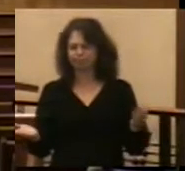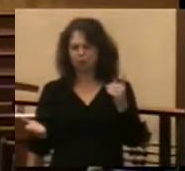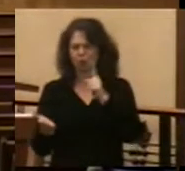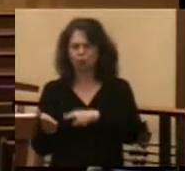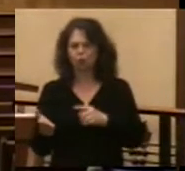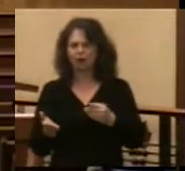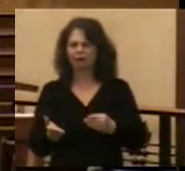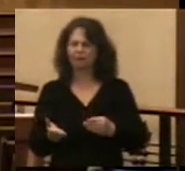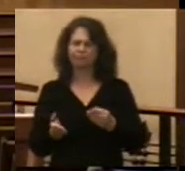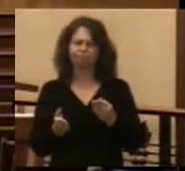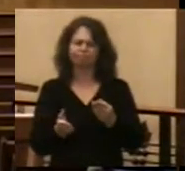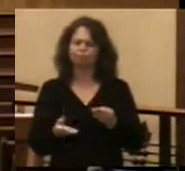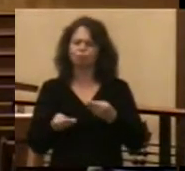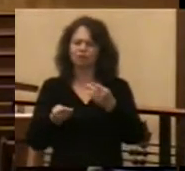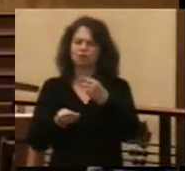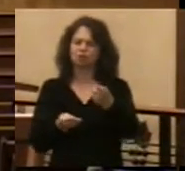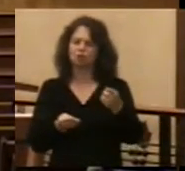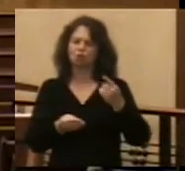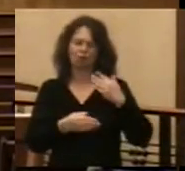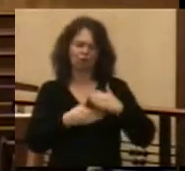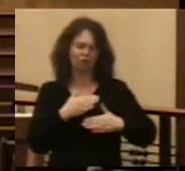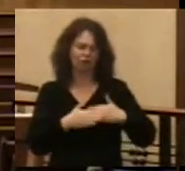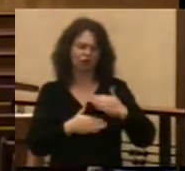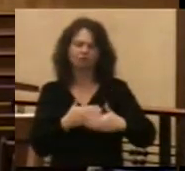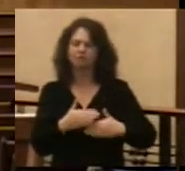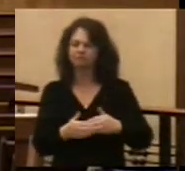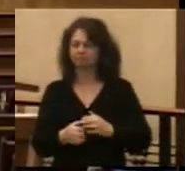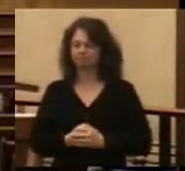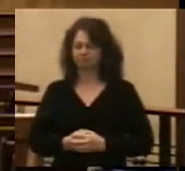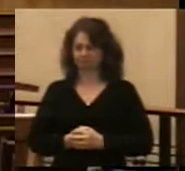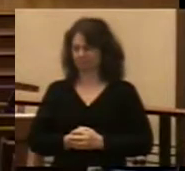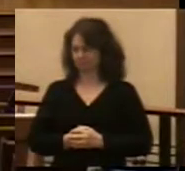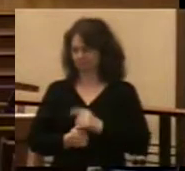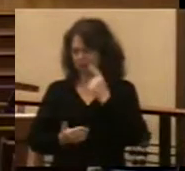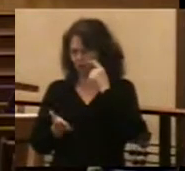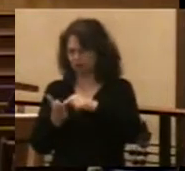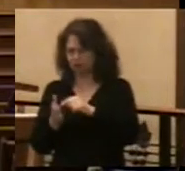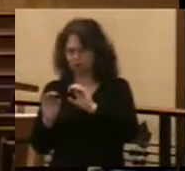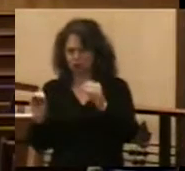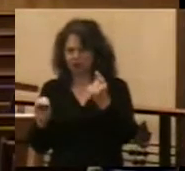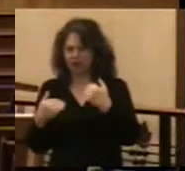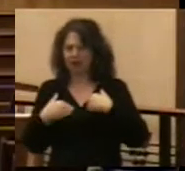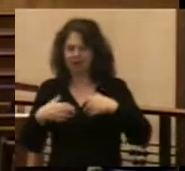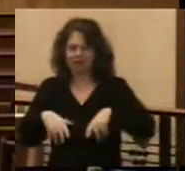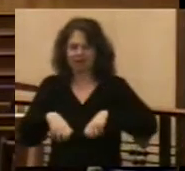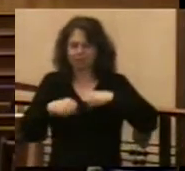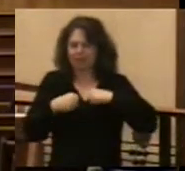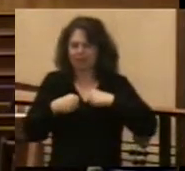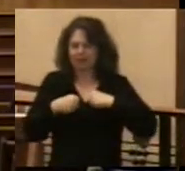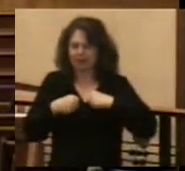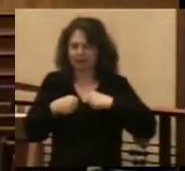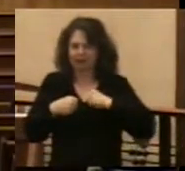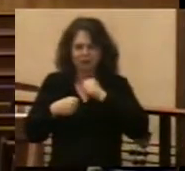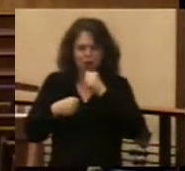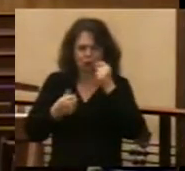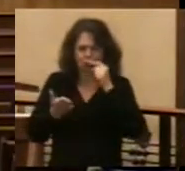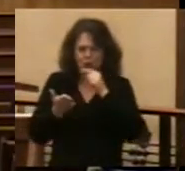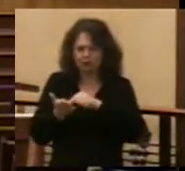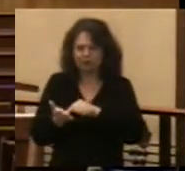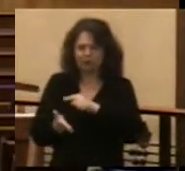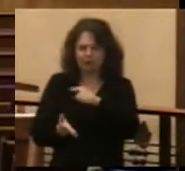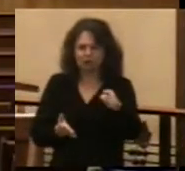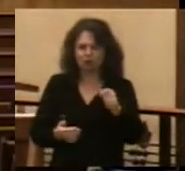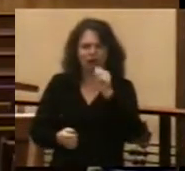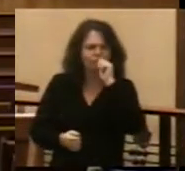look around, no one brought their blankie with them this morning, and I don't see too many adult thumb suckers, so we've moved on